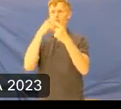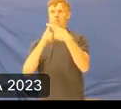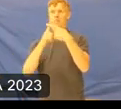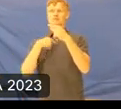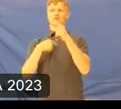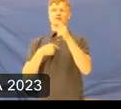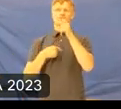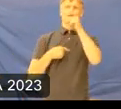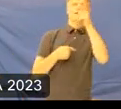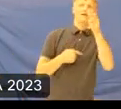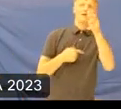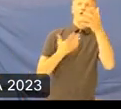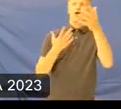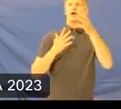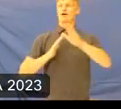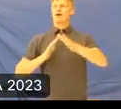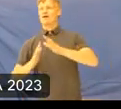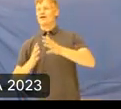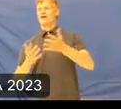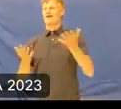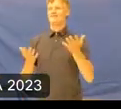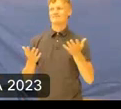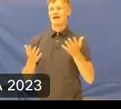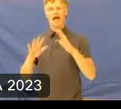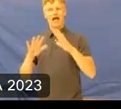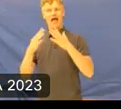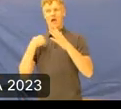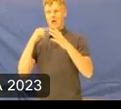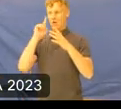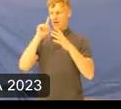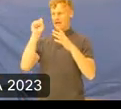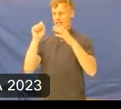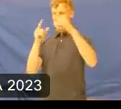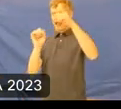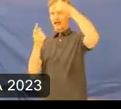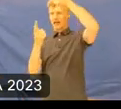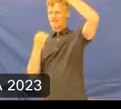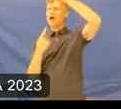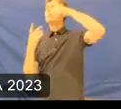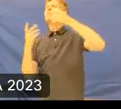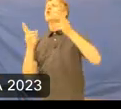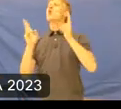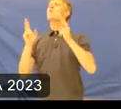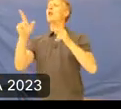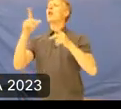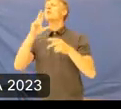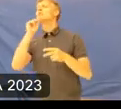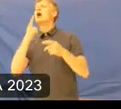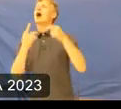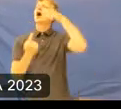detect the intended or relevant inferences from this vast slew of inferences that are